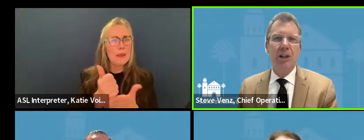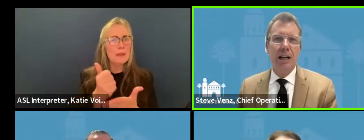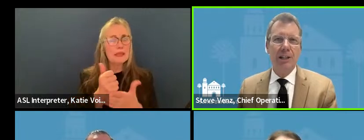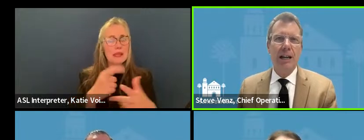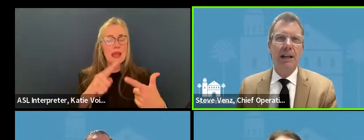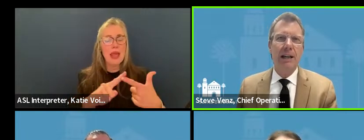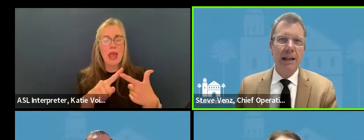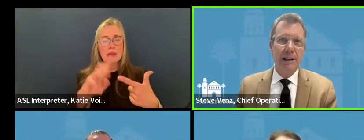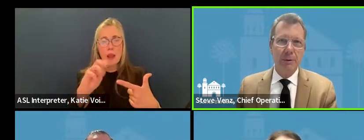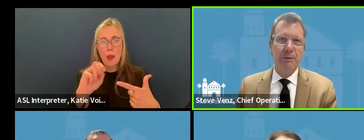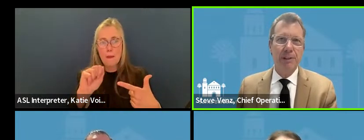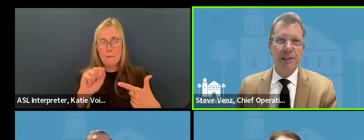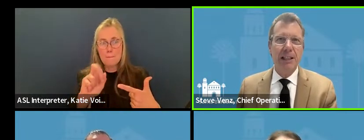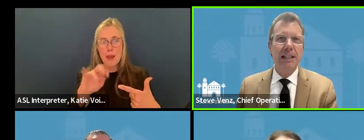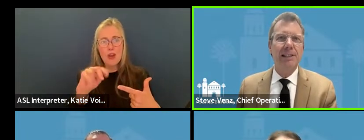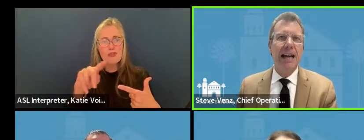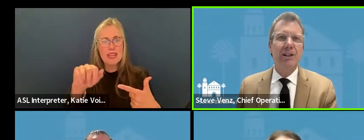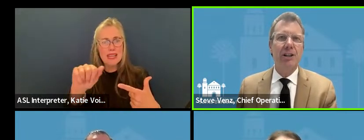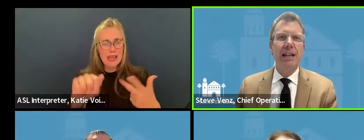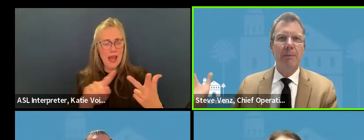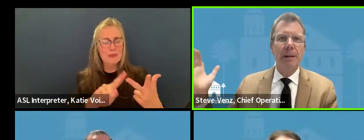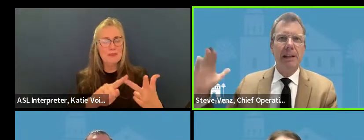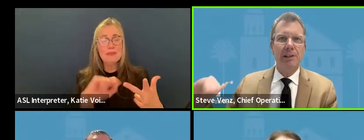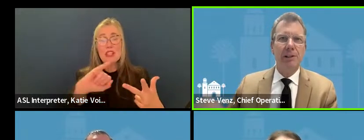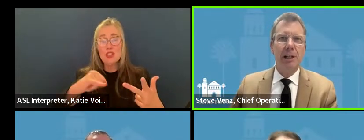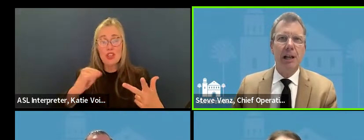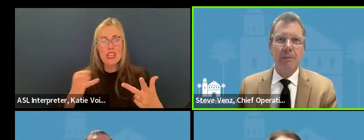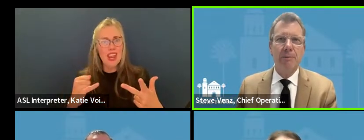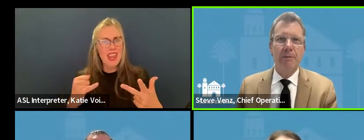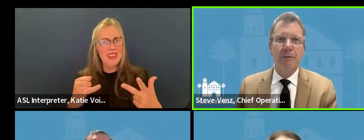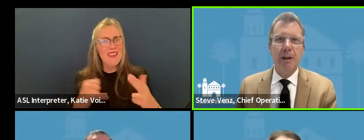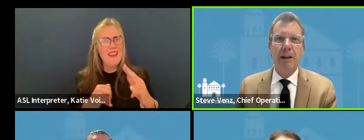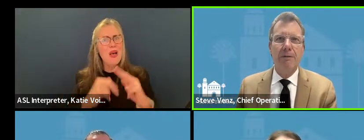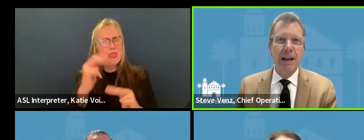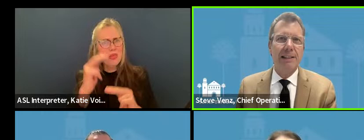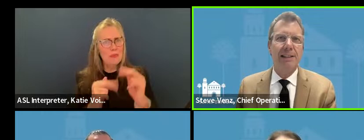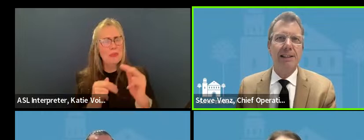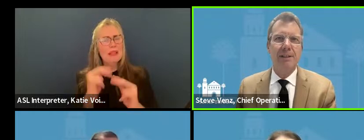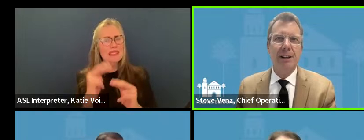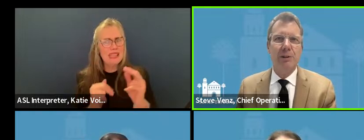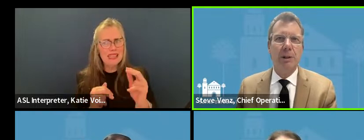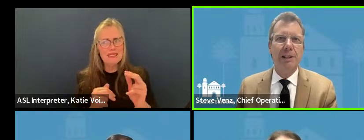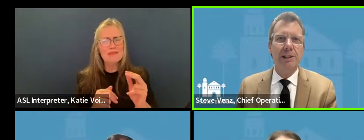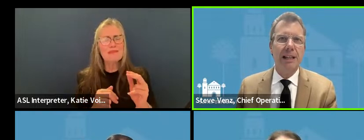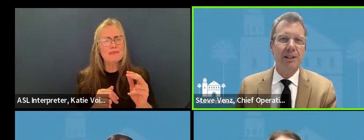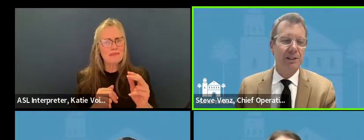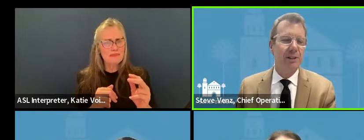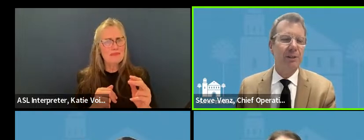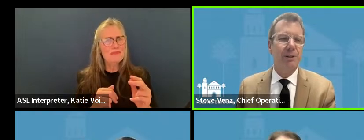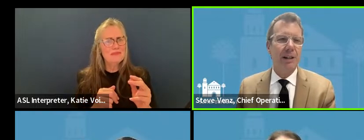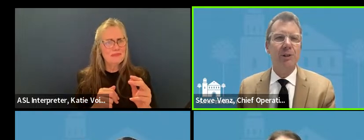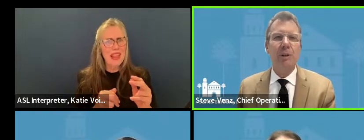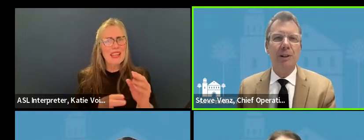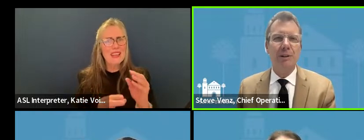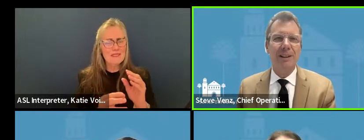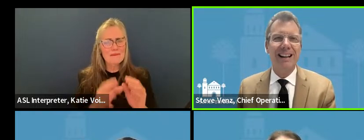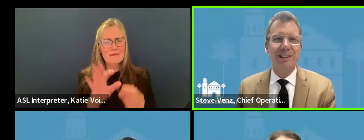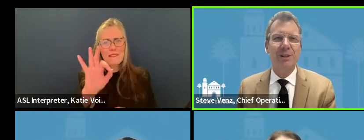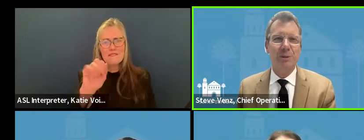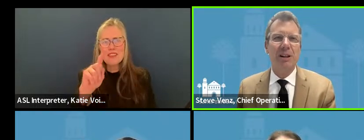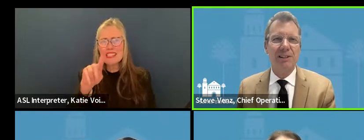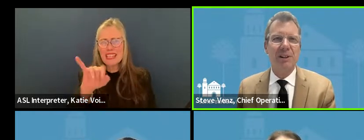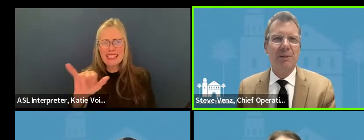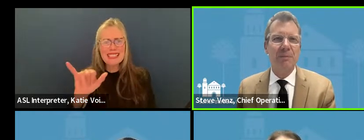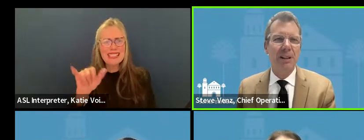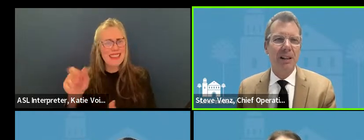Marina and JJ with facilities actually helping us vet the various organizations too. So I just want to throw that